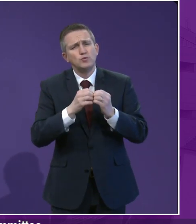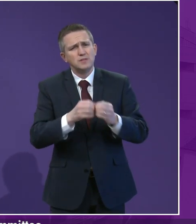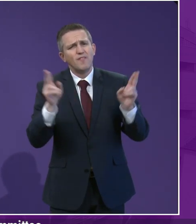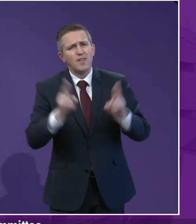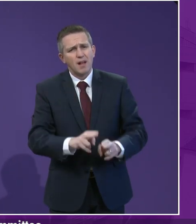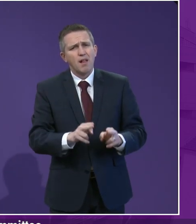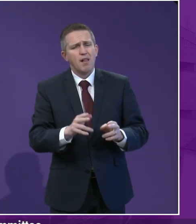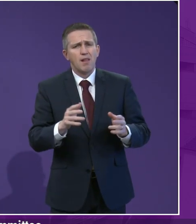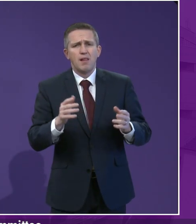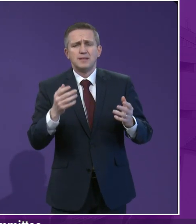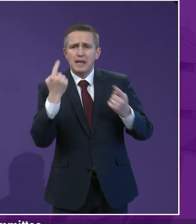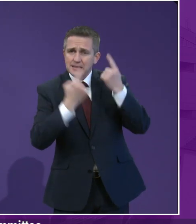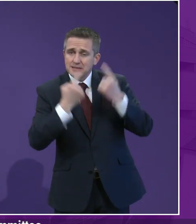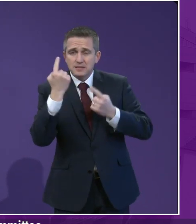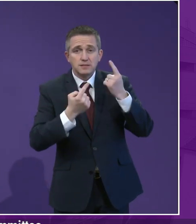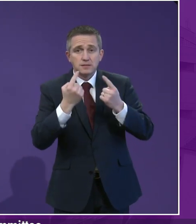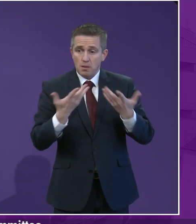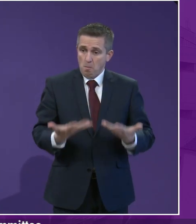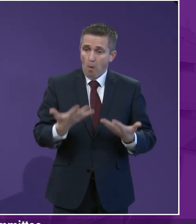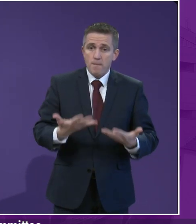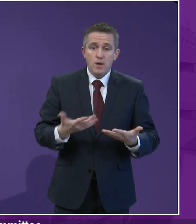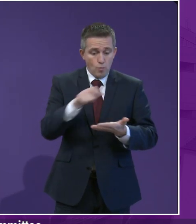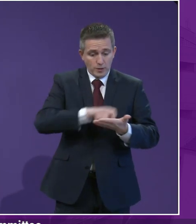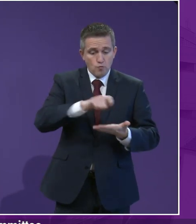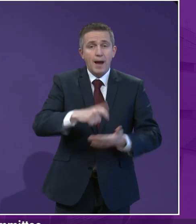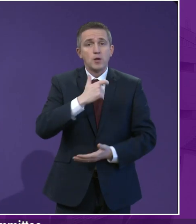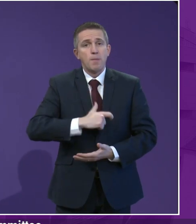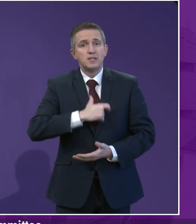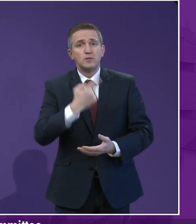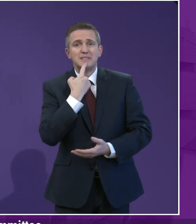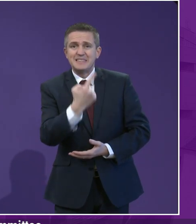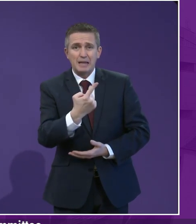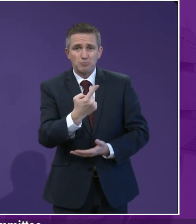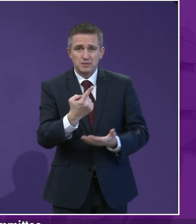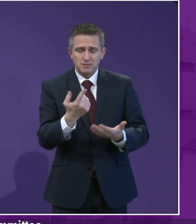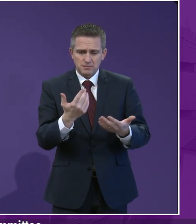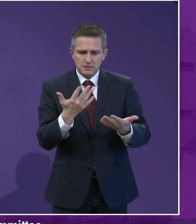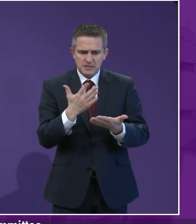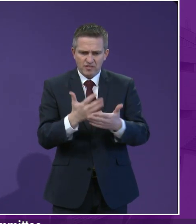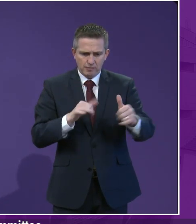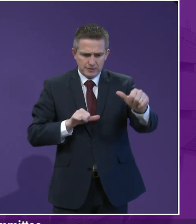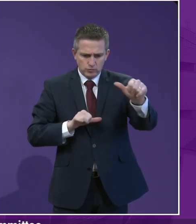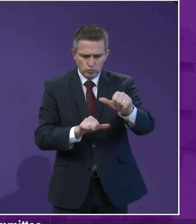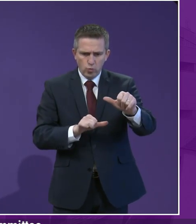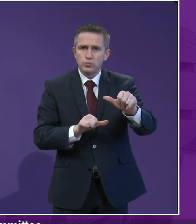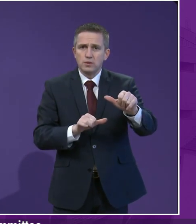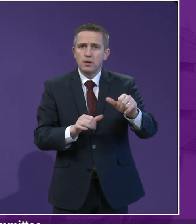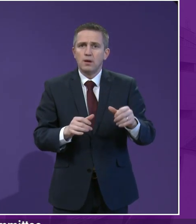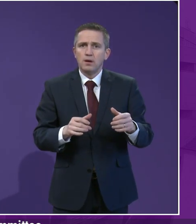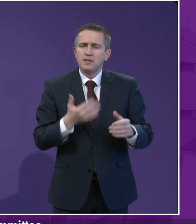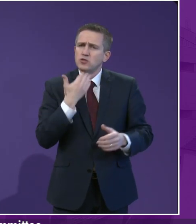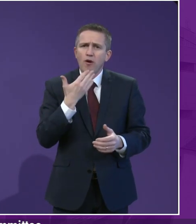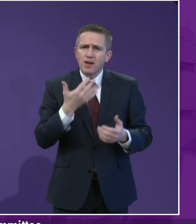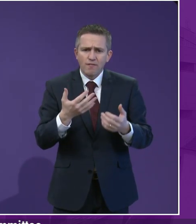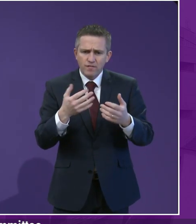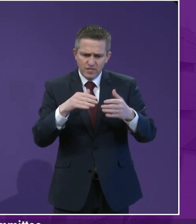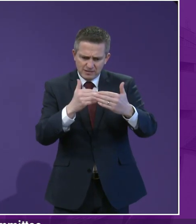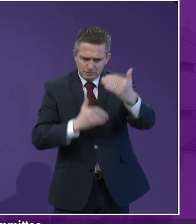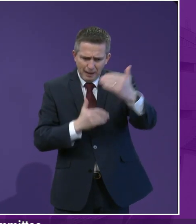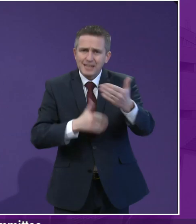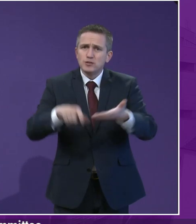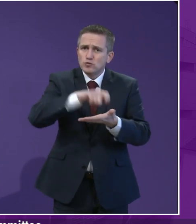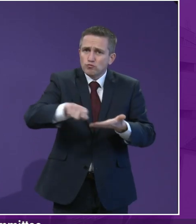flag up as an issue of widening access so that those applications were considered under perhaps different criteria, students would feel